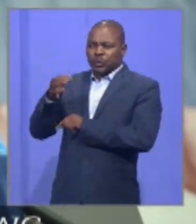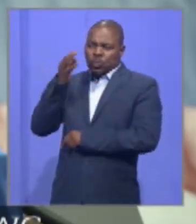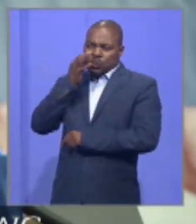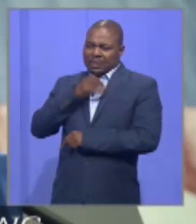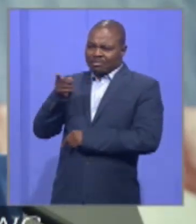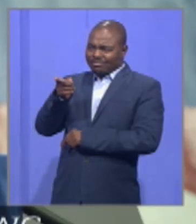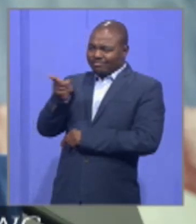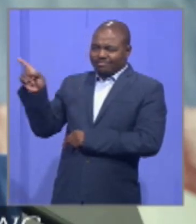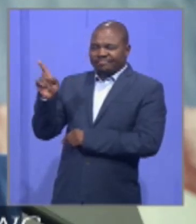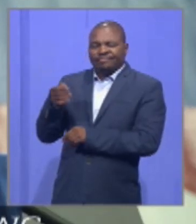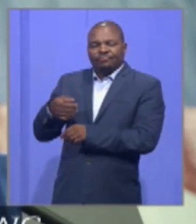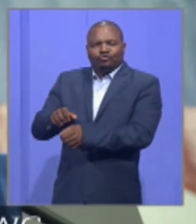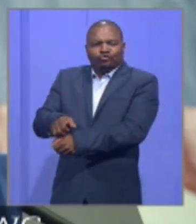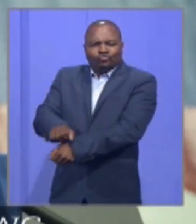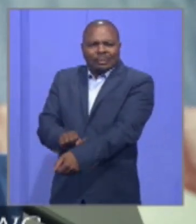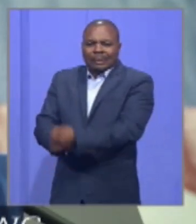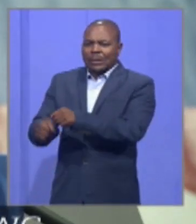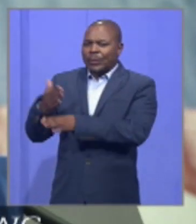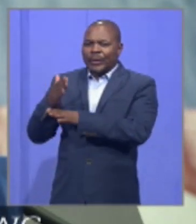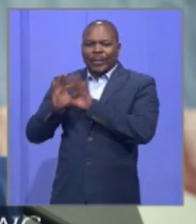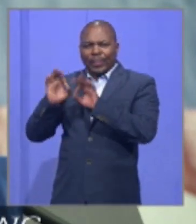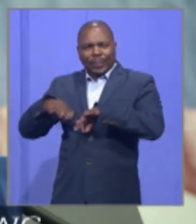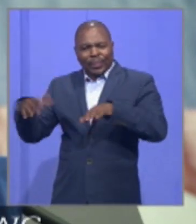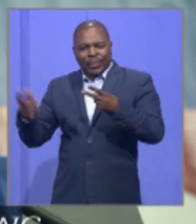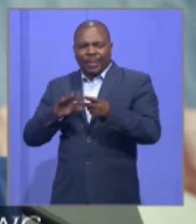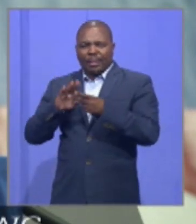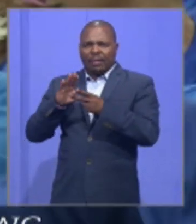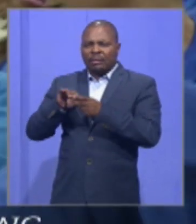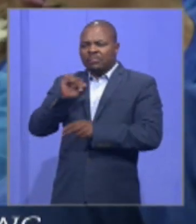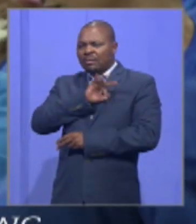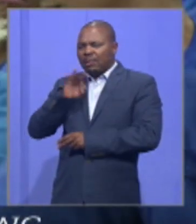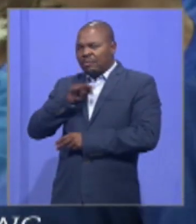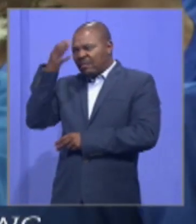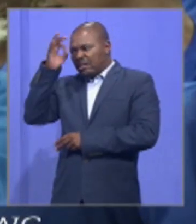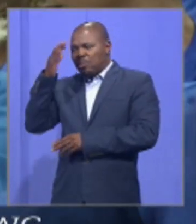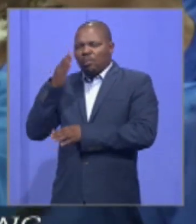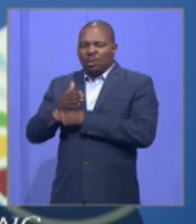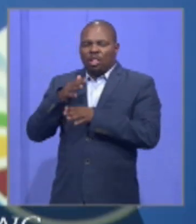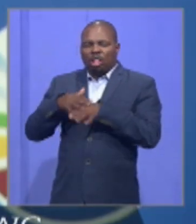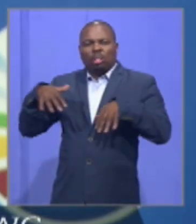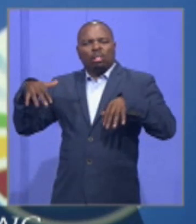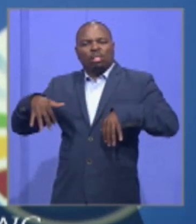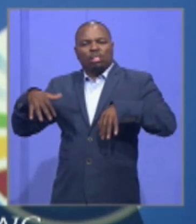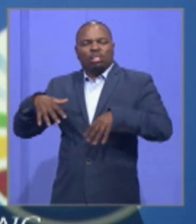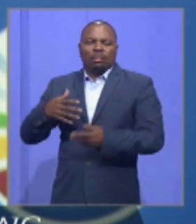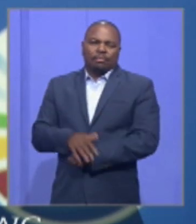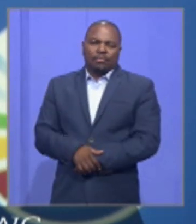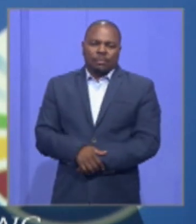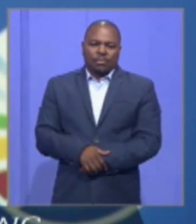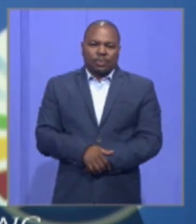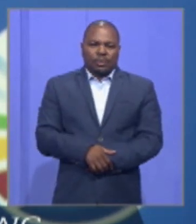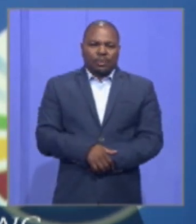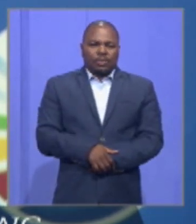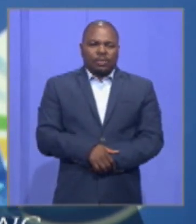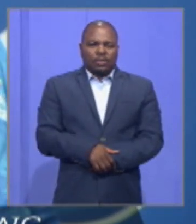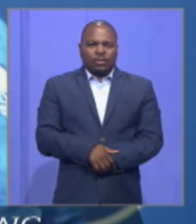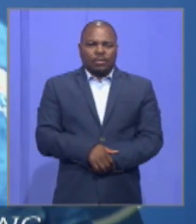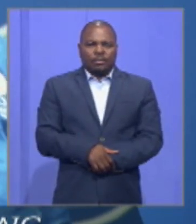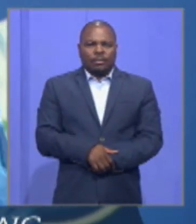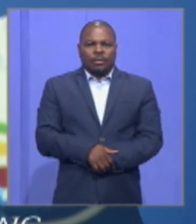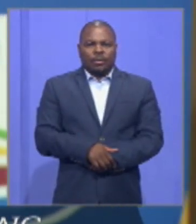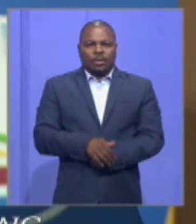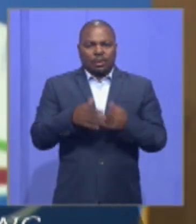tlhoka go tsaya matsapa ga mmogo le batlhankedi ba ba bonya thata go thebolola ditirelo. When you ask the AG what you are